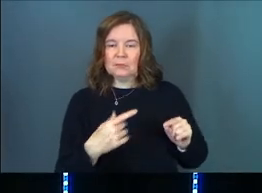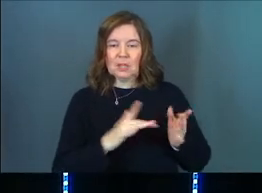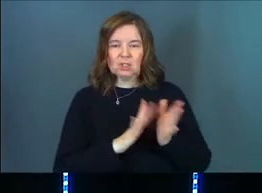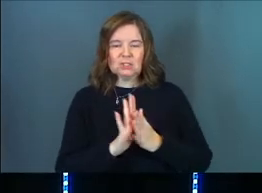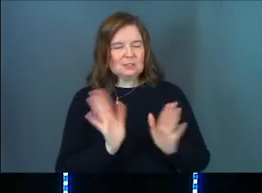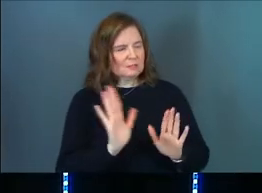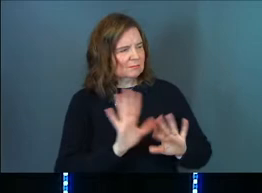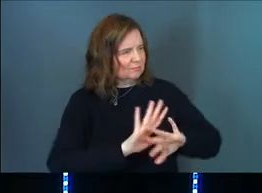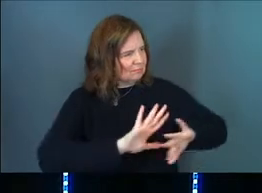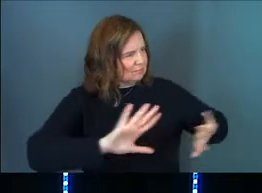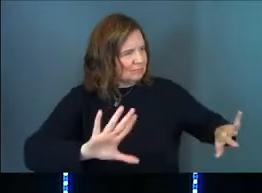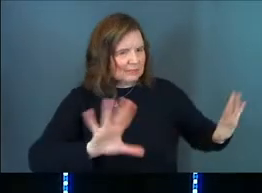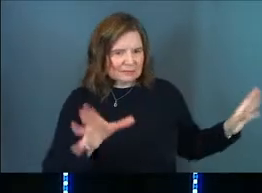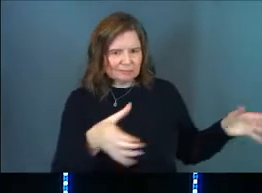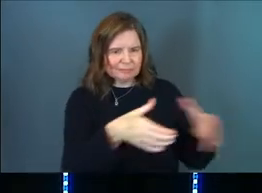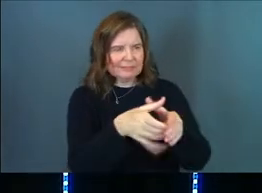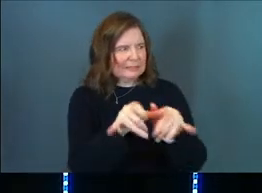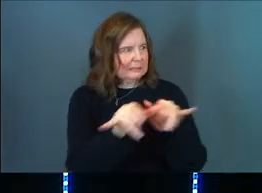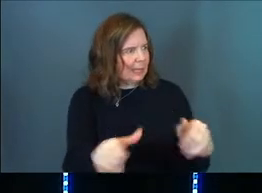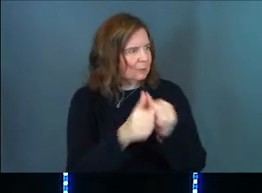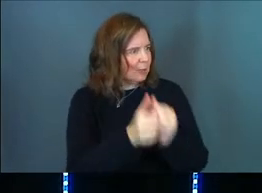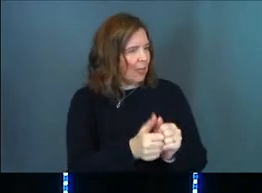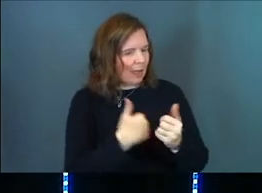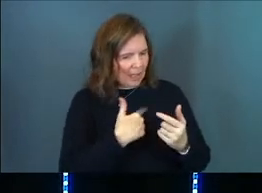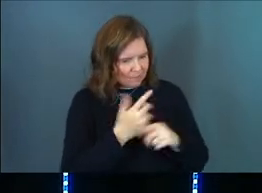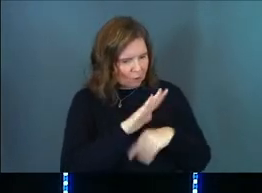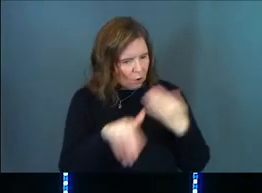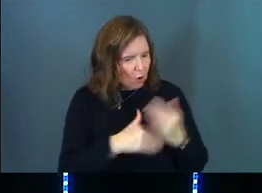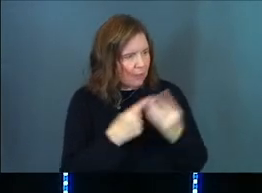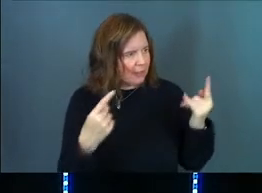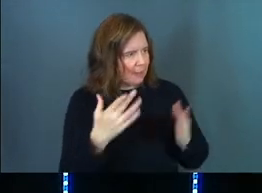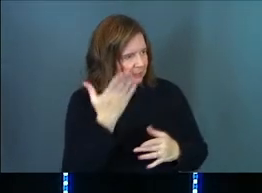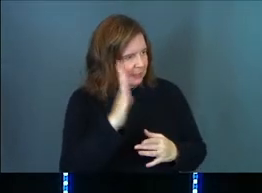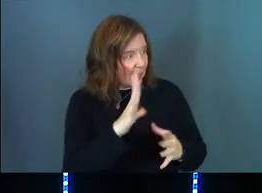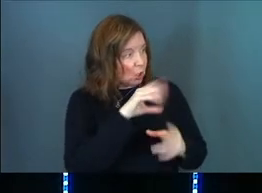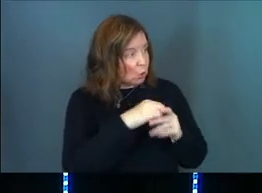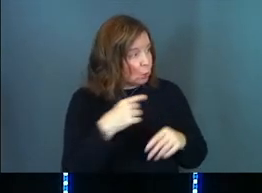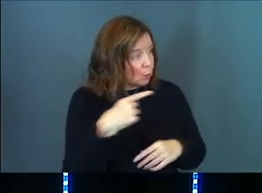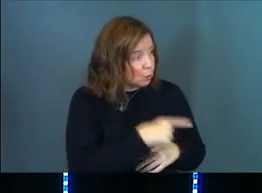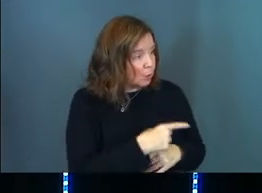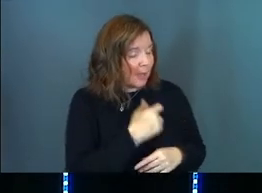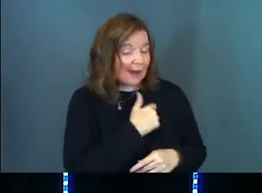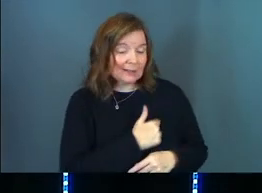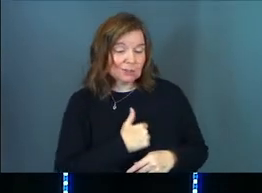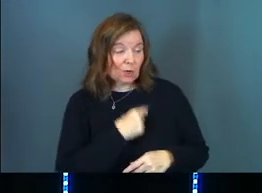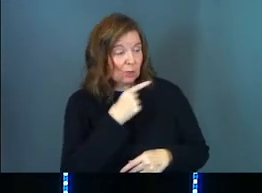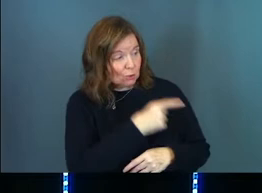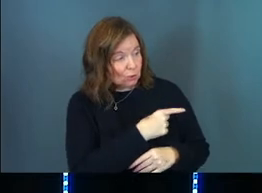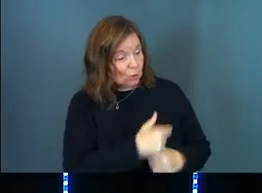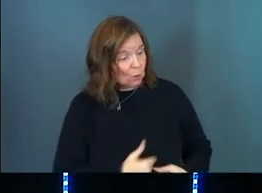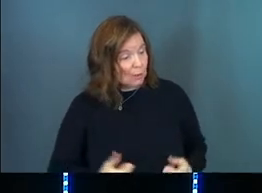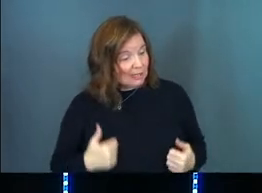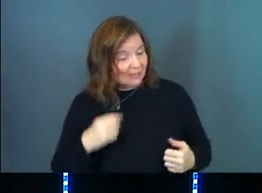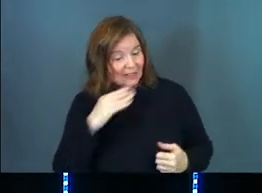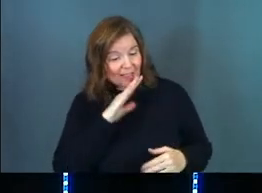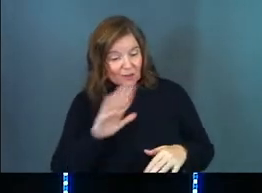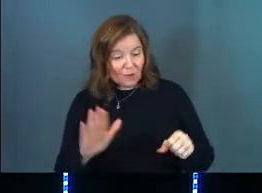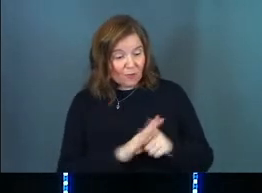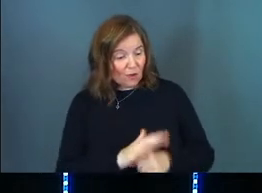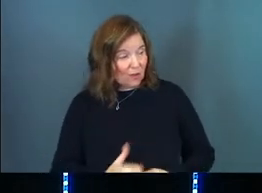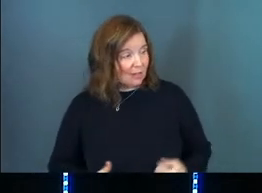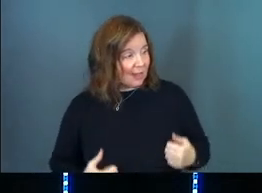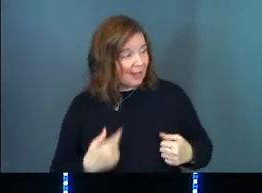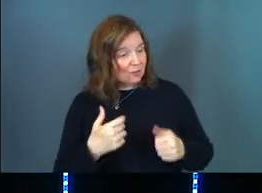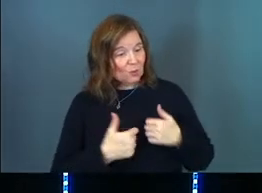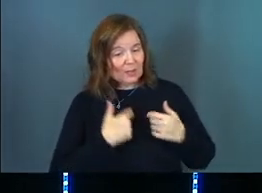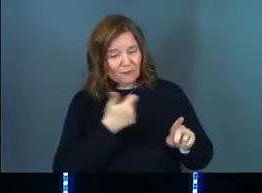and Jesus shoves them both in the same one and says, no, I came for all the enemies of God. And sorry, Peter, but you've lived a lie your entire life,